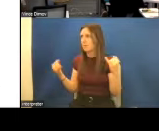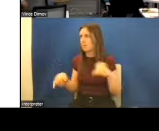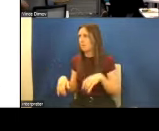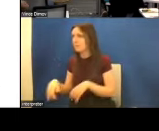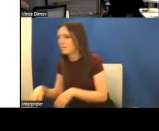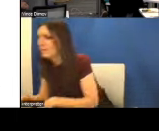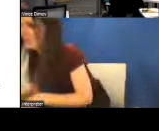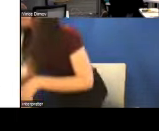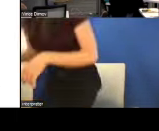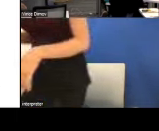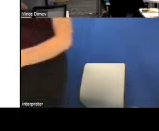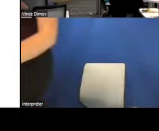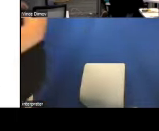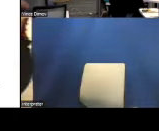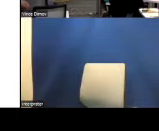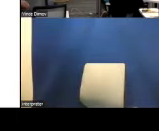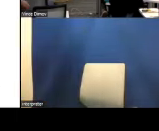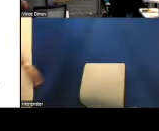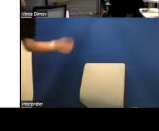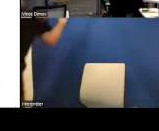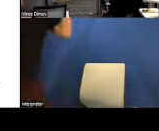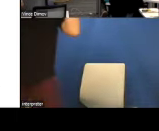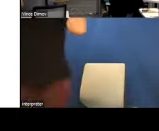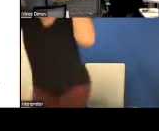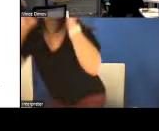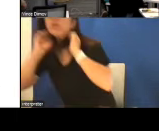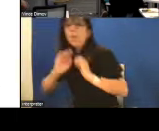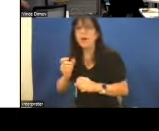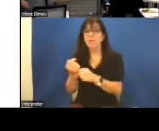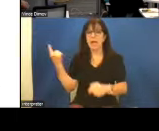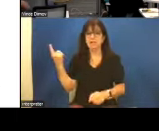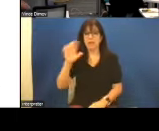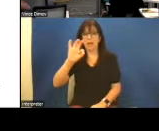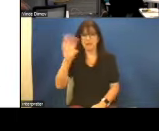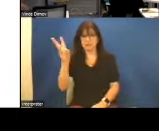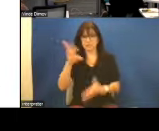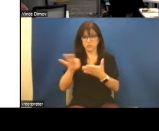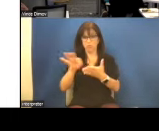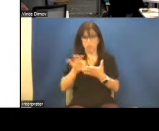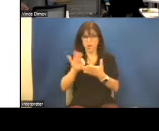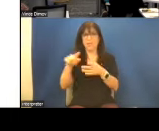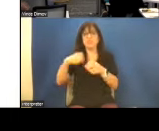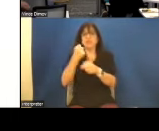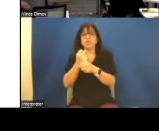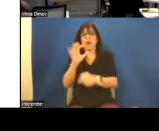So last year was a 96 standard score on the ROW, and this year is a